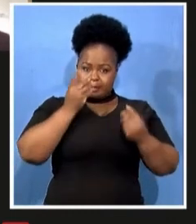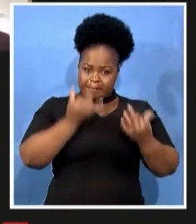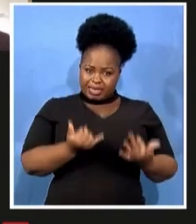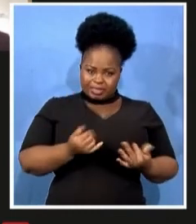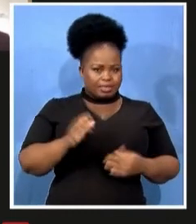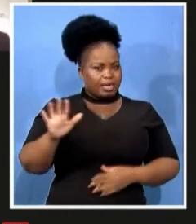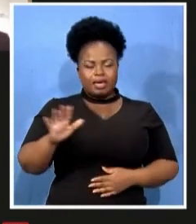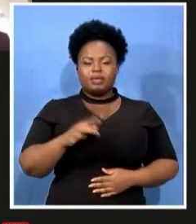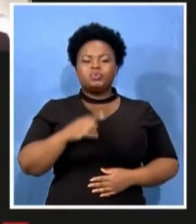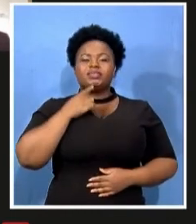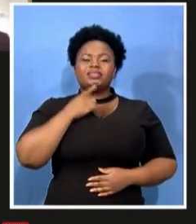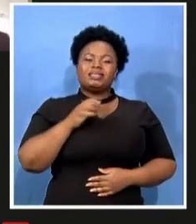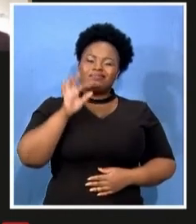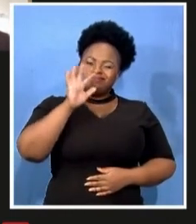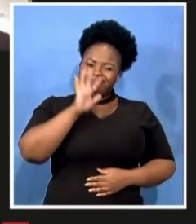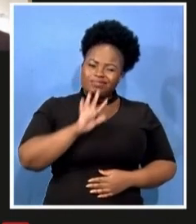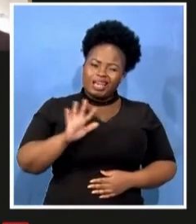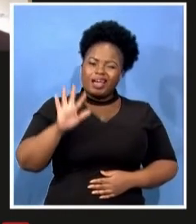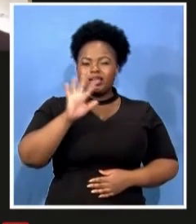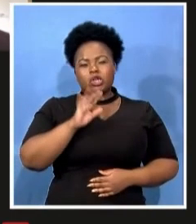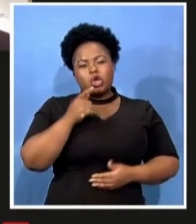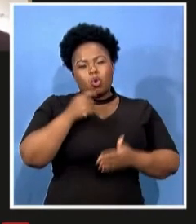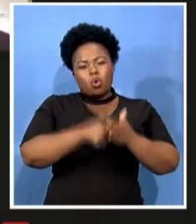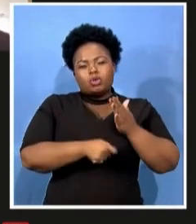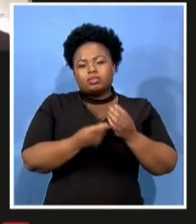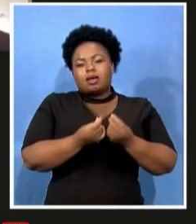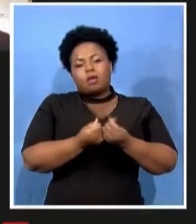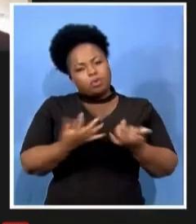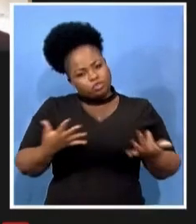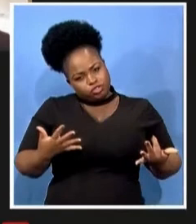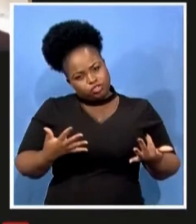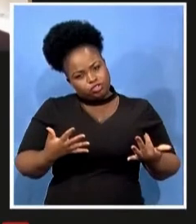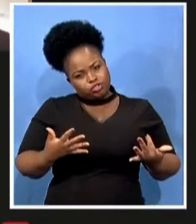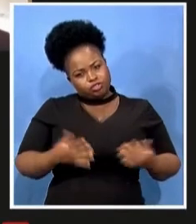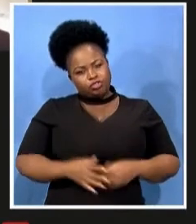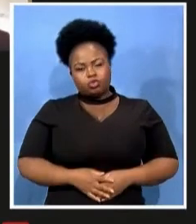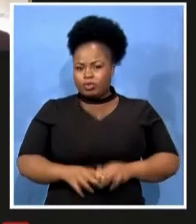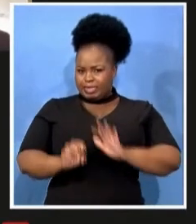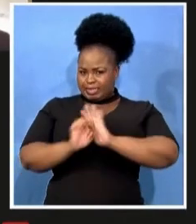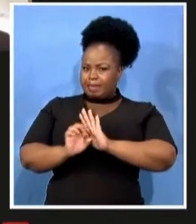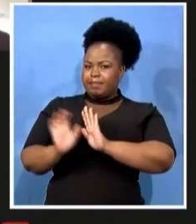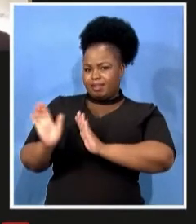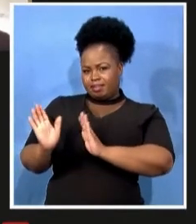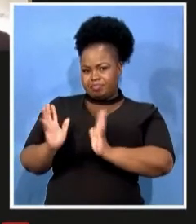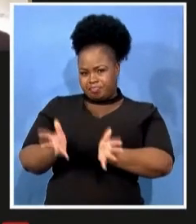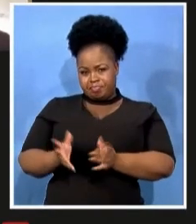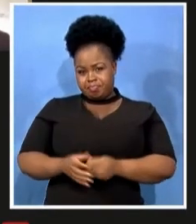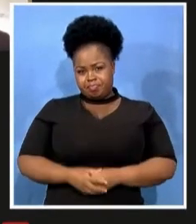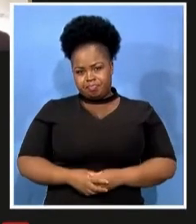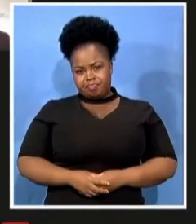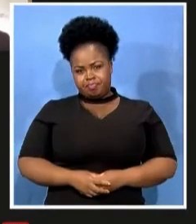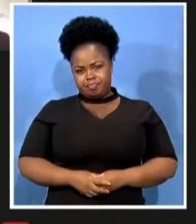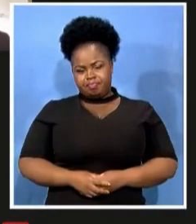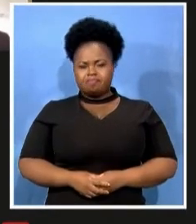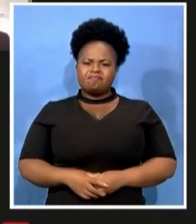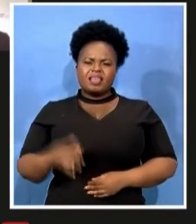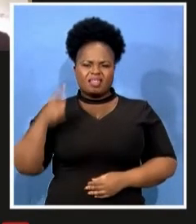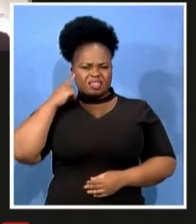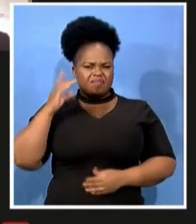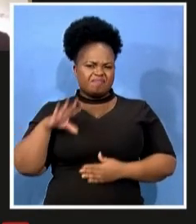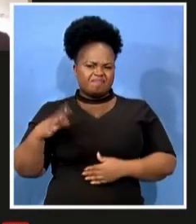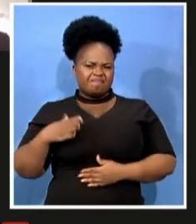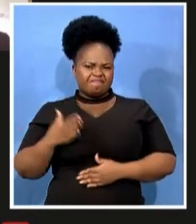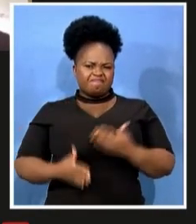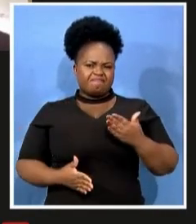cost is going to ultimately lie. So let me leave it at that with this issue, and then